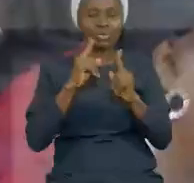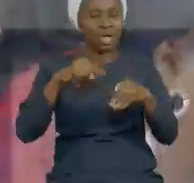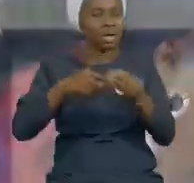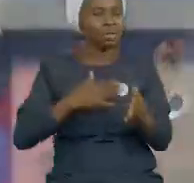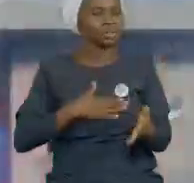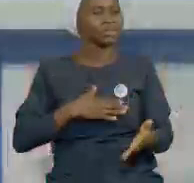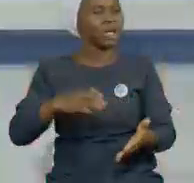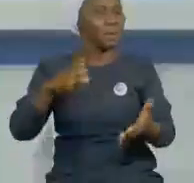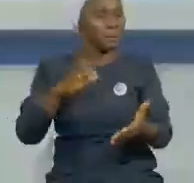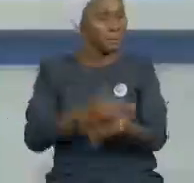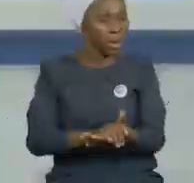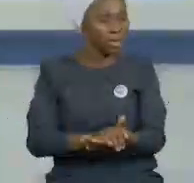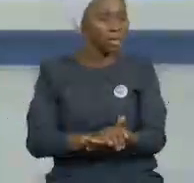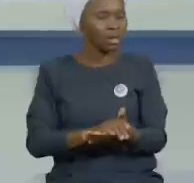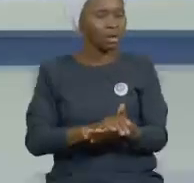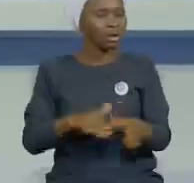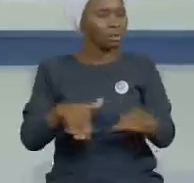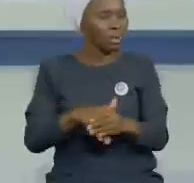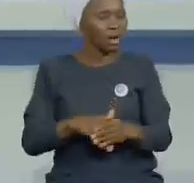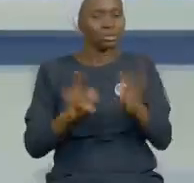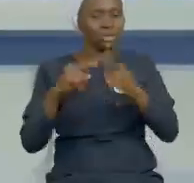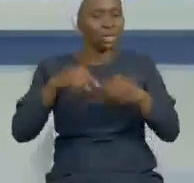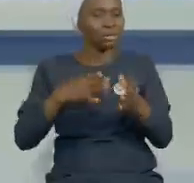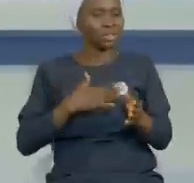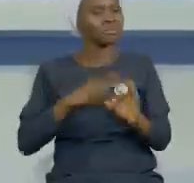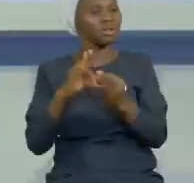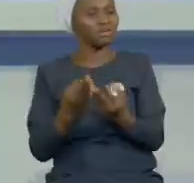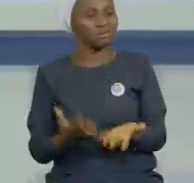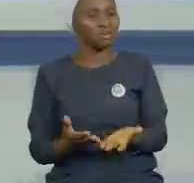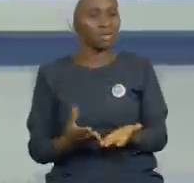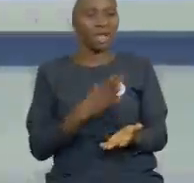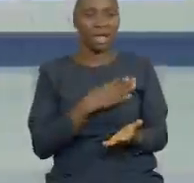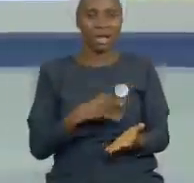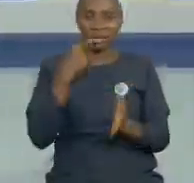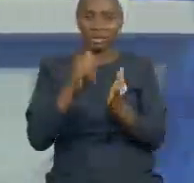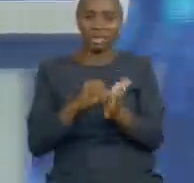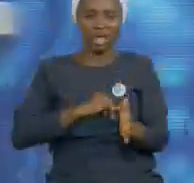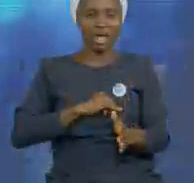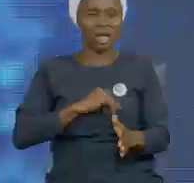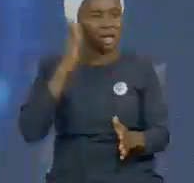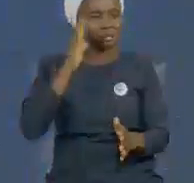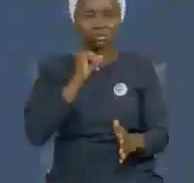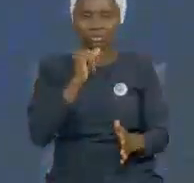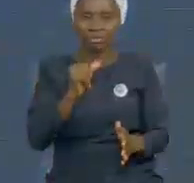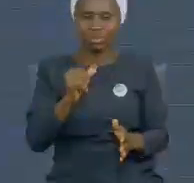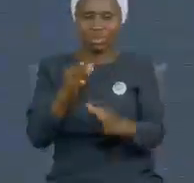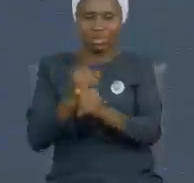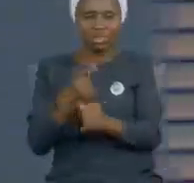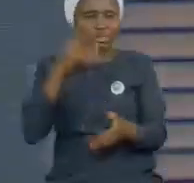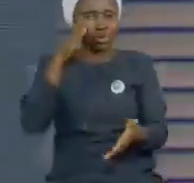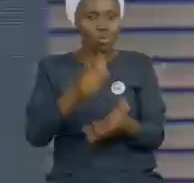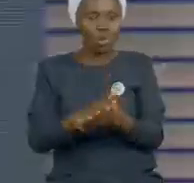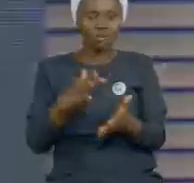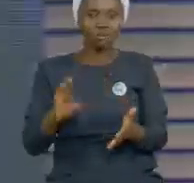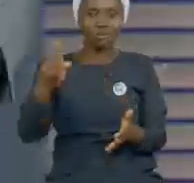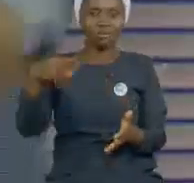enough to say, I should not have taken the wife of Philip. I should be satisfied with my wife. One